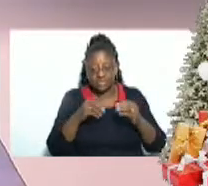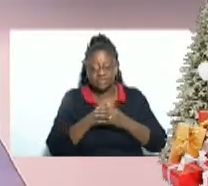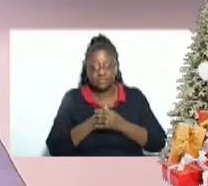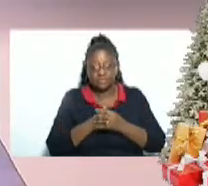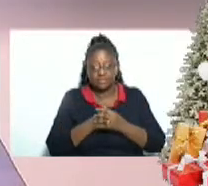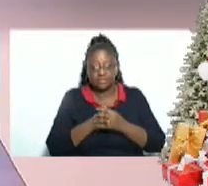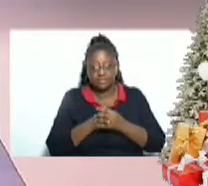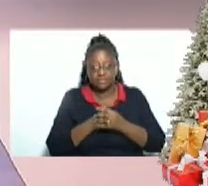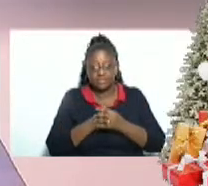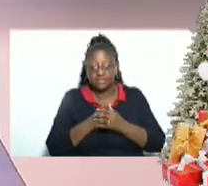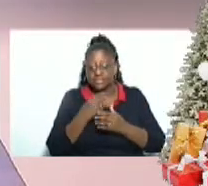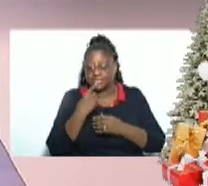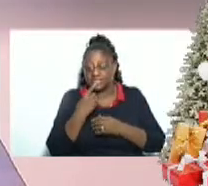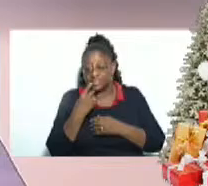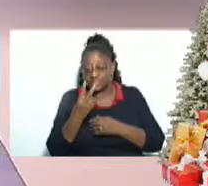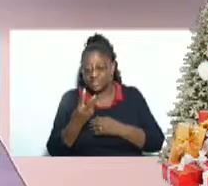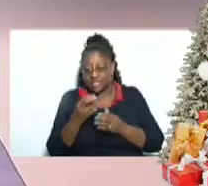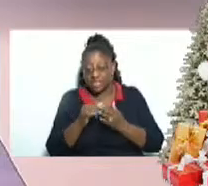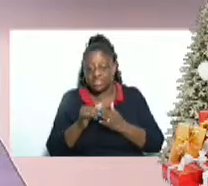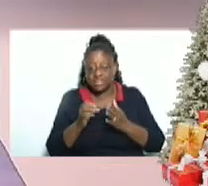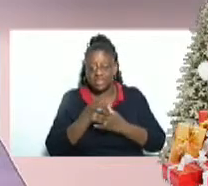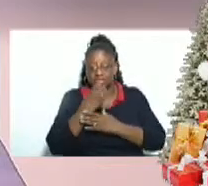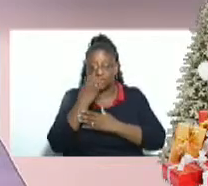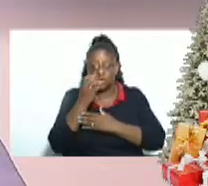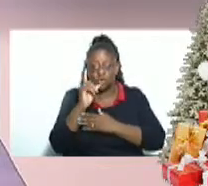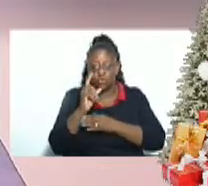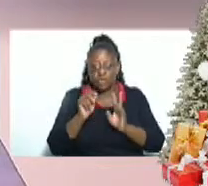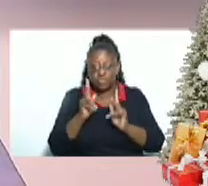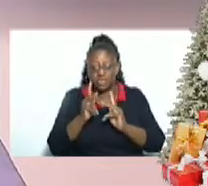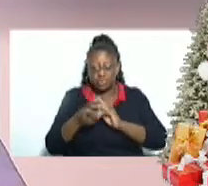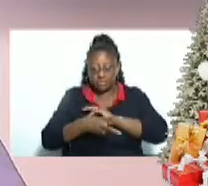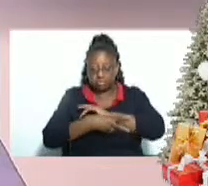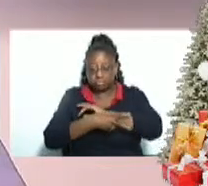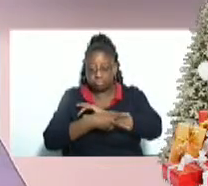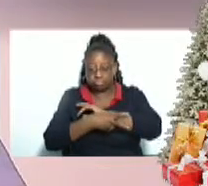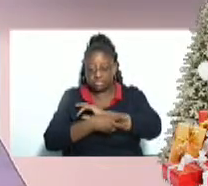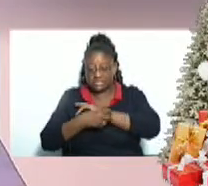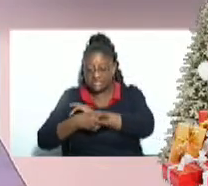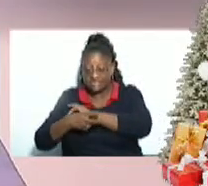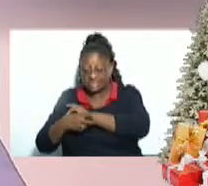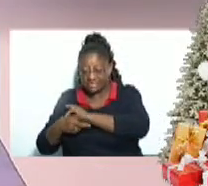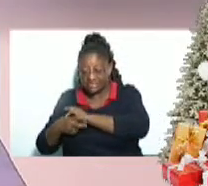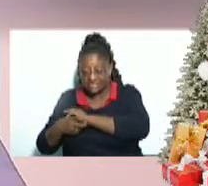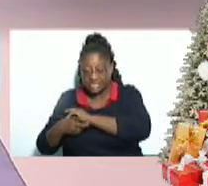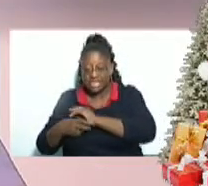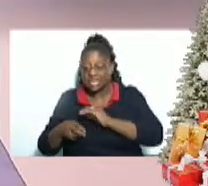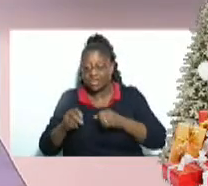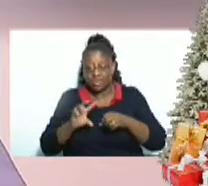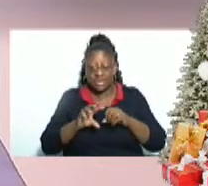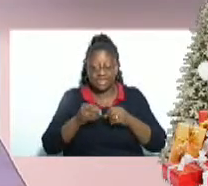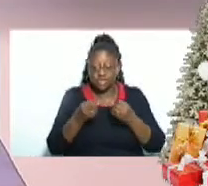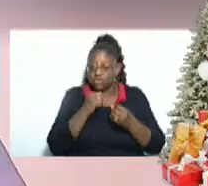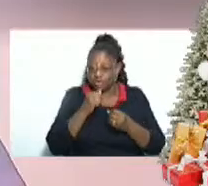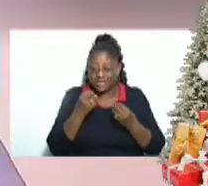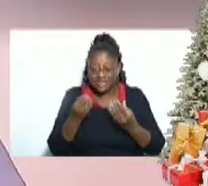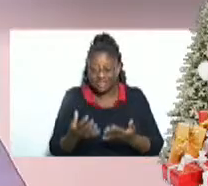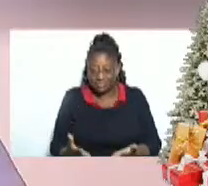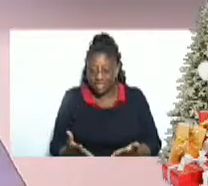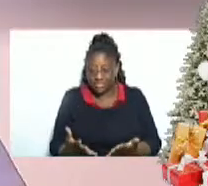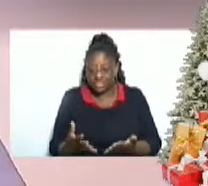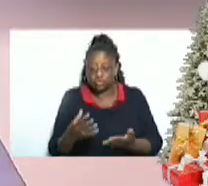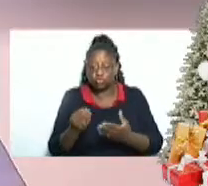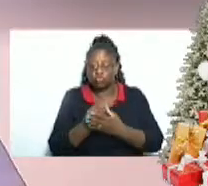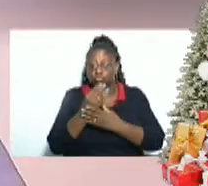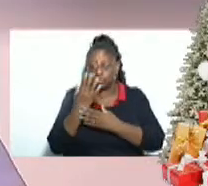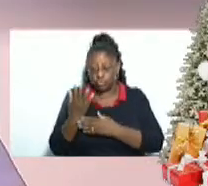Environmental consequences due to overharvesting, declining stocks, collapse of fishery ecosystems, movement